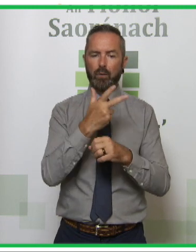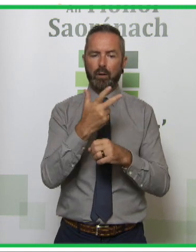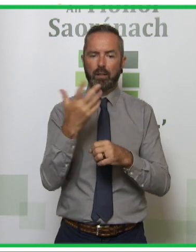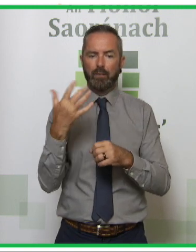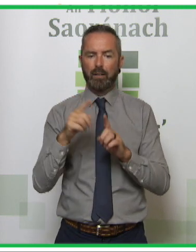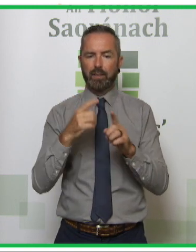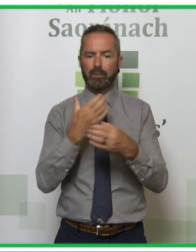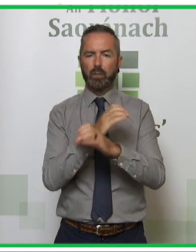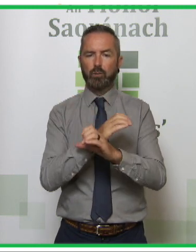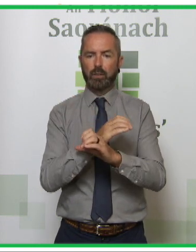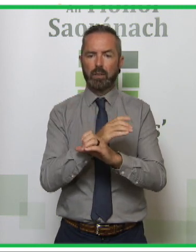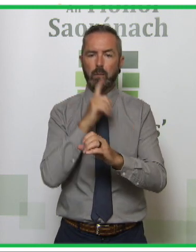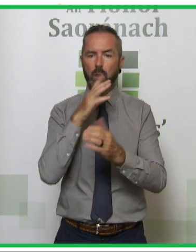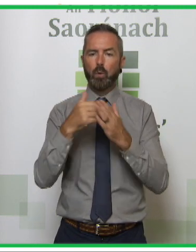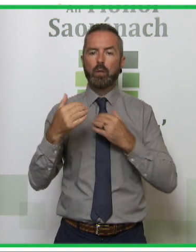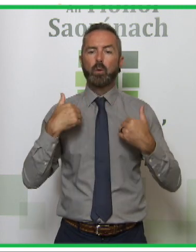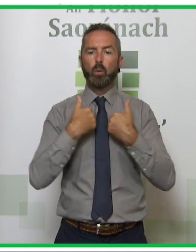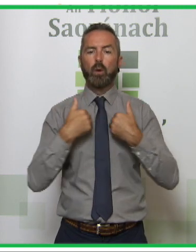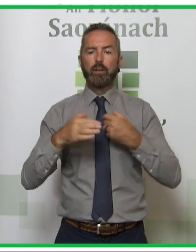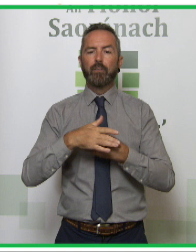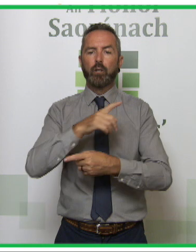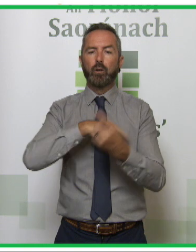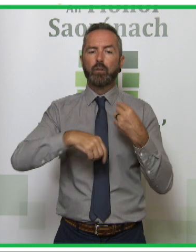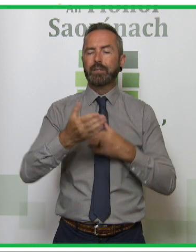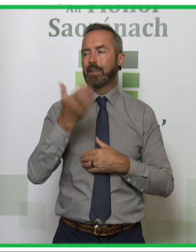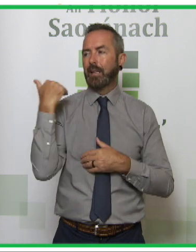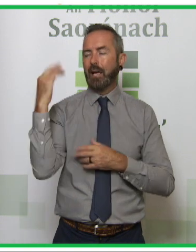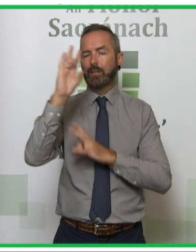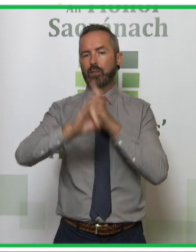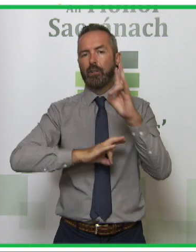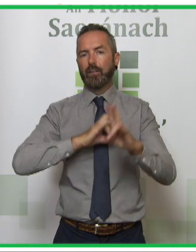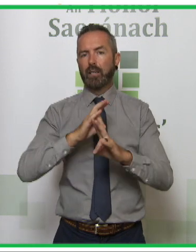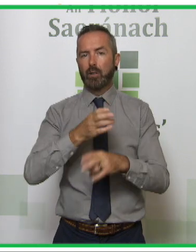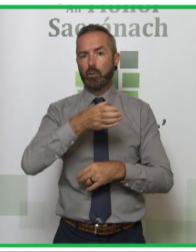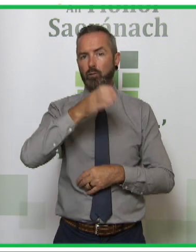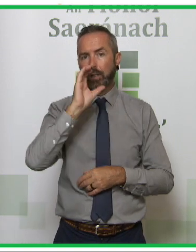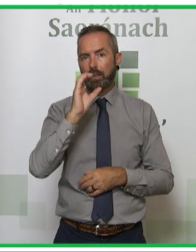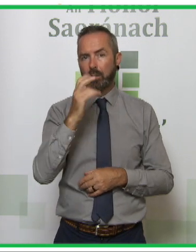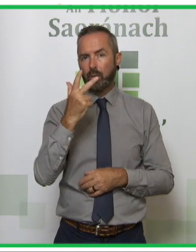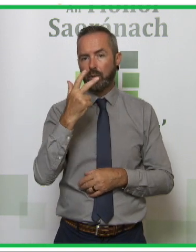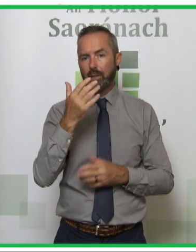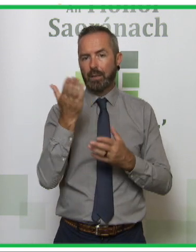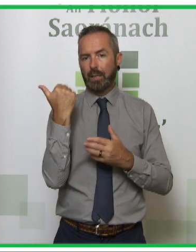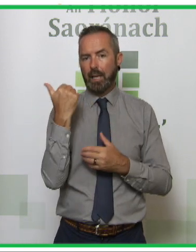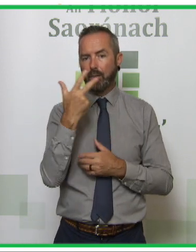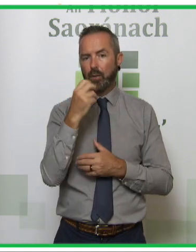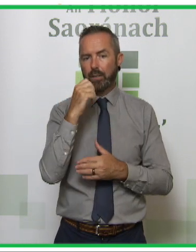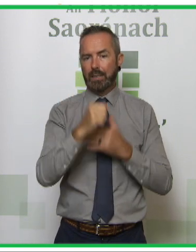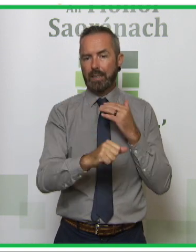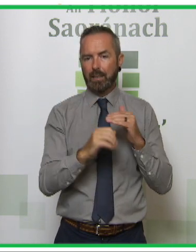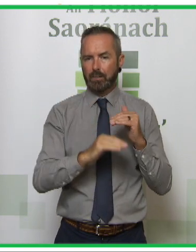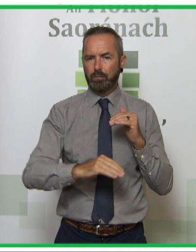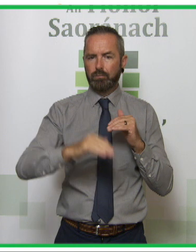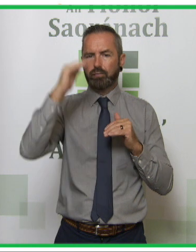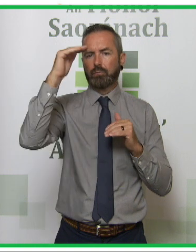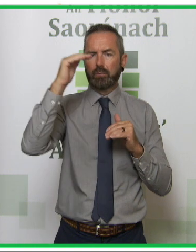here. What's worrying for us with the last survey is drinking in the last 30 days and smoking lifetime has gone up a little bit